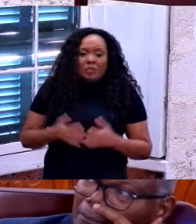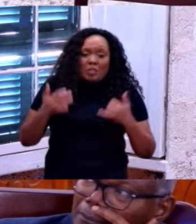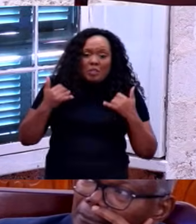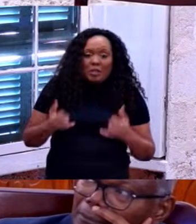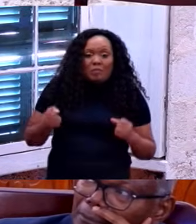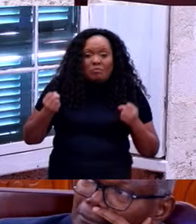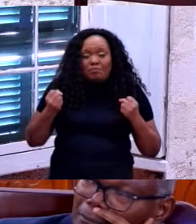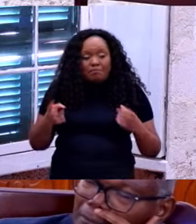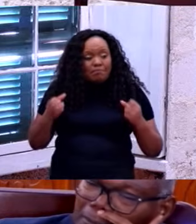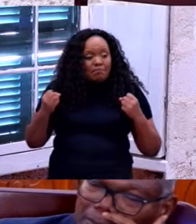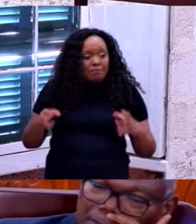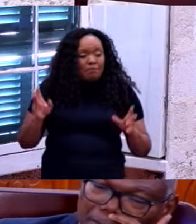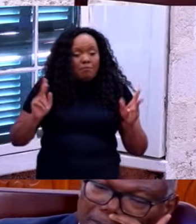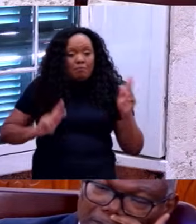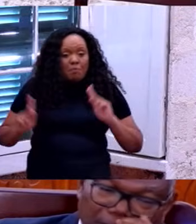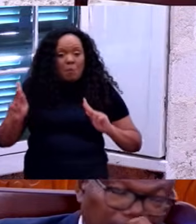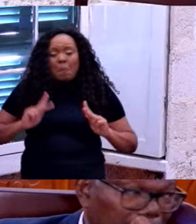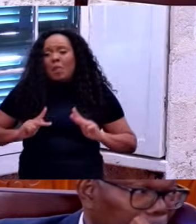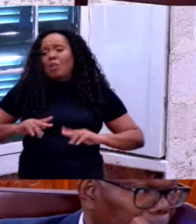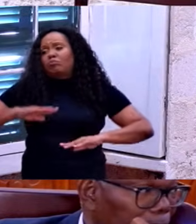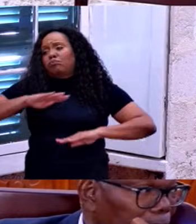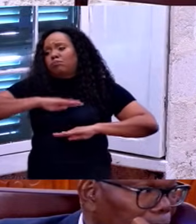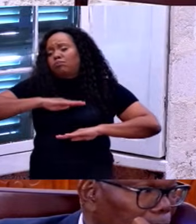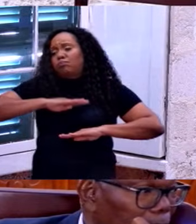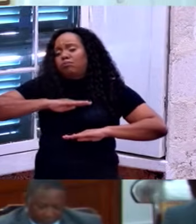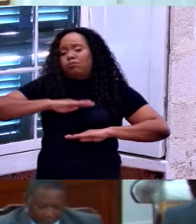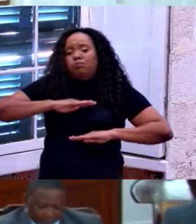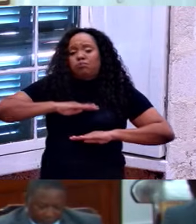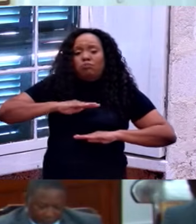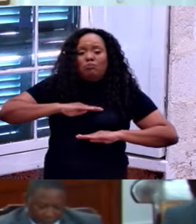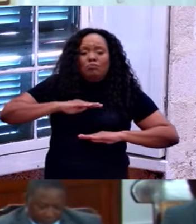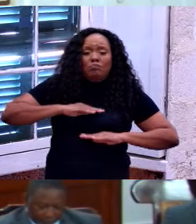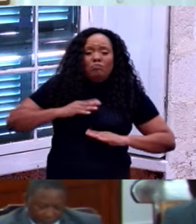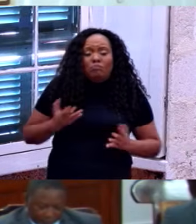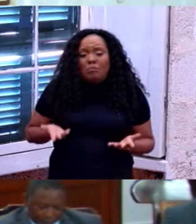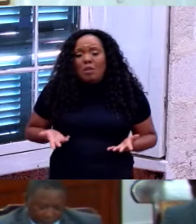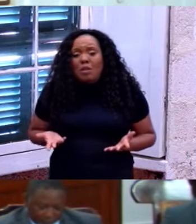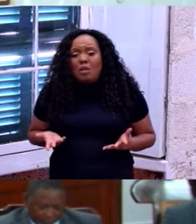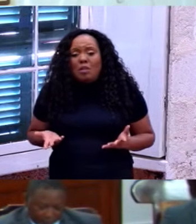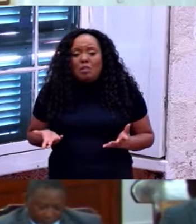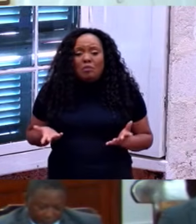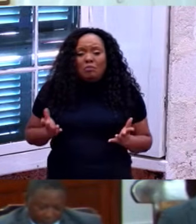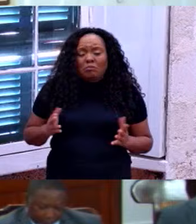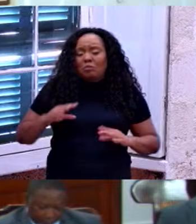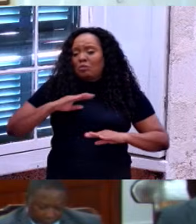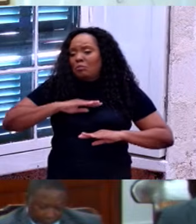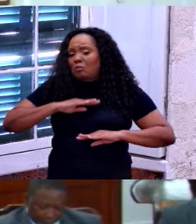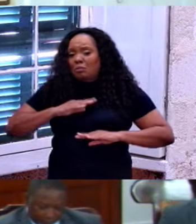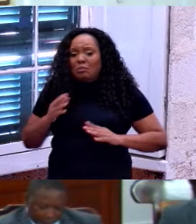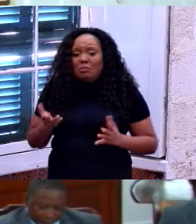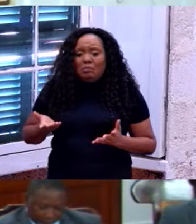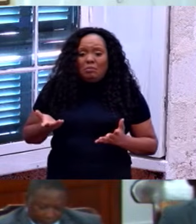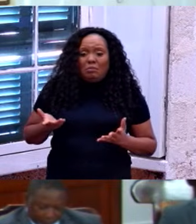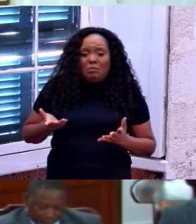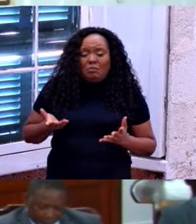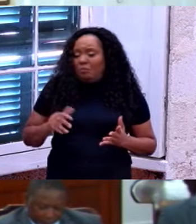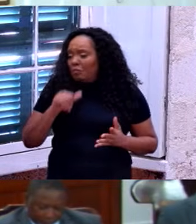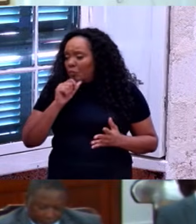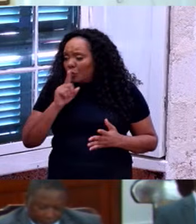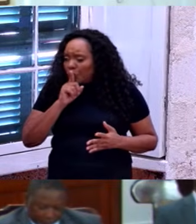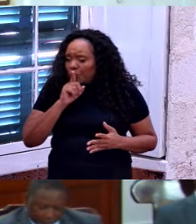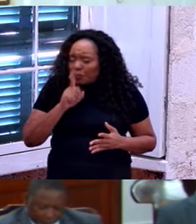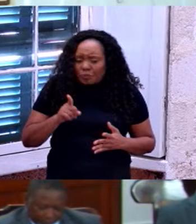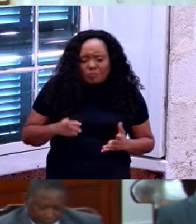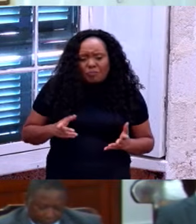people are content to get snippets of news and preferably truckloads of gossip from